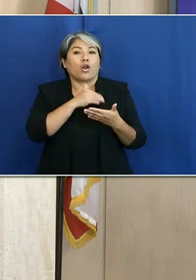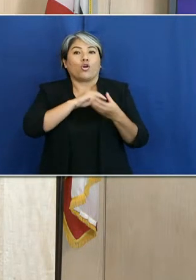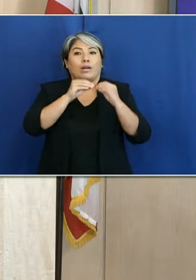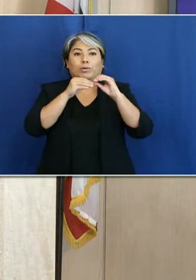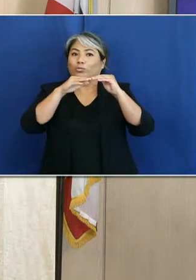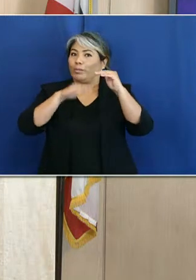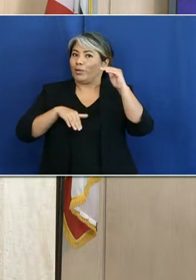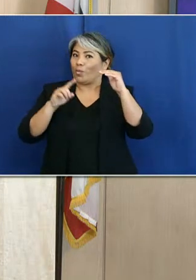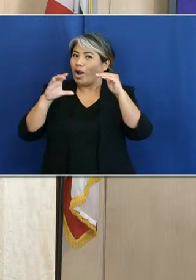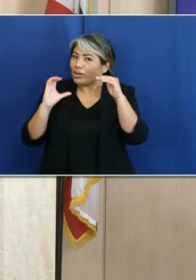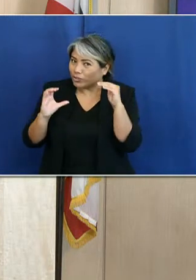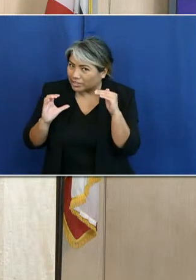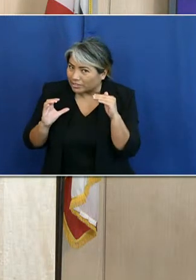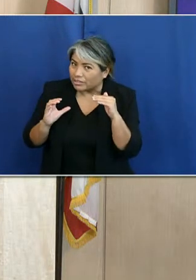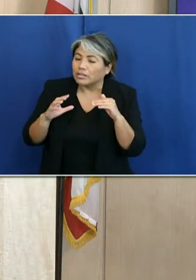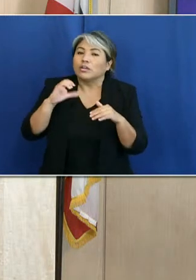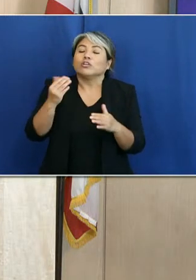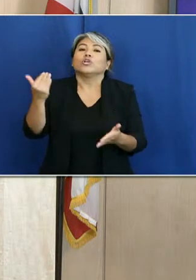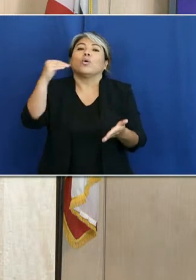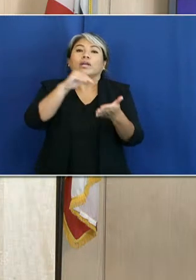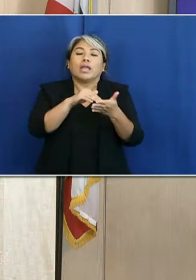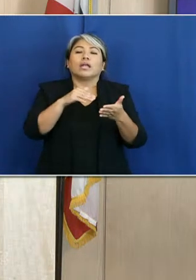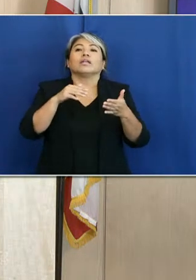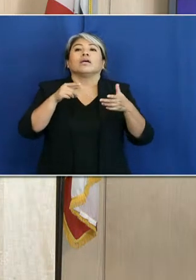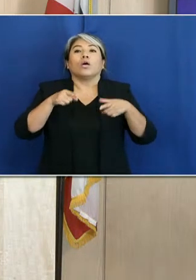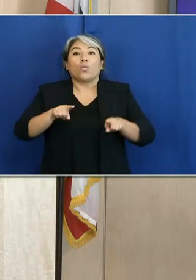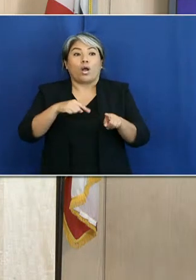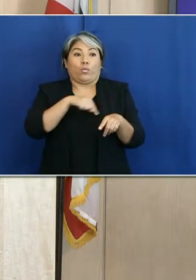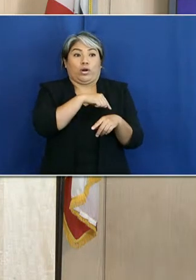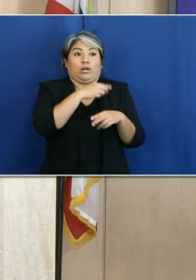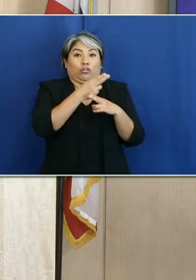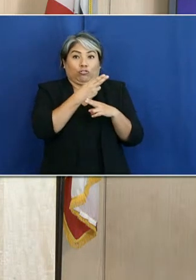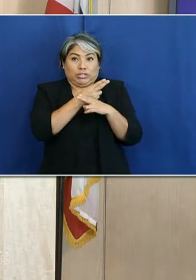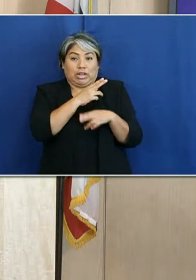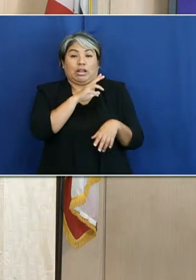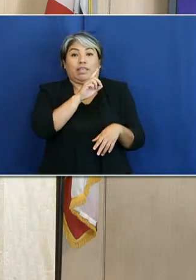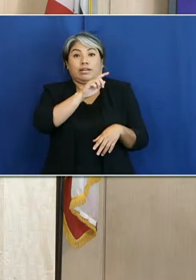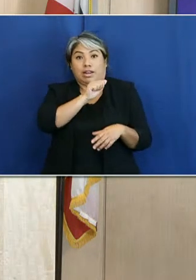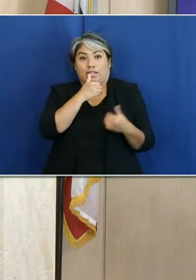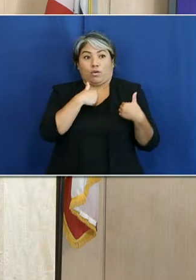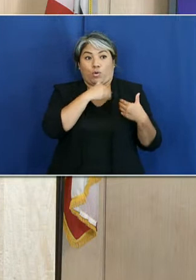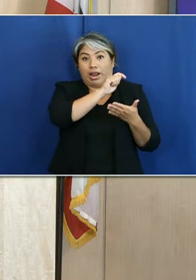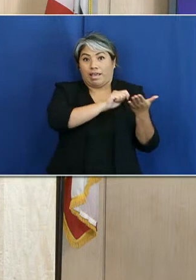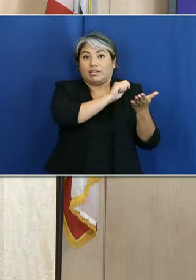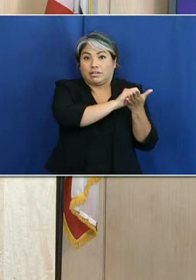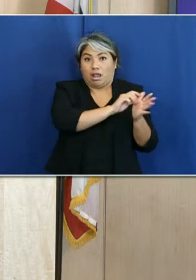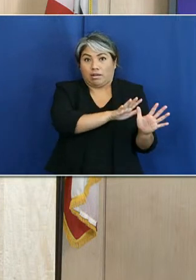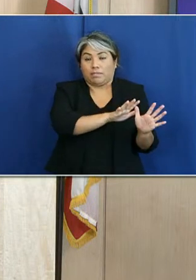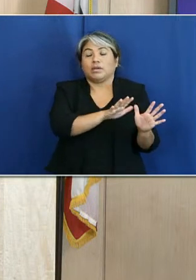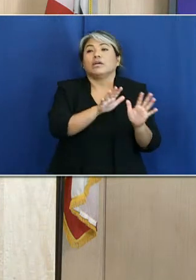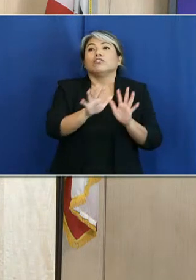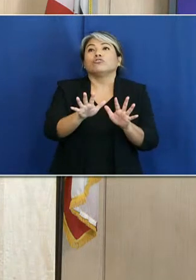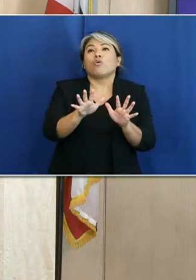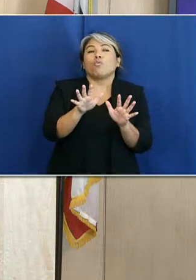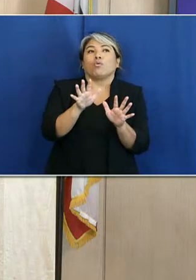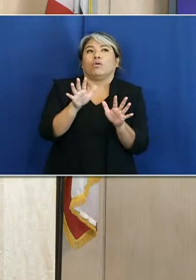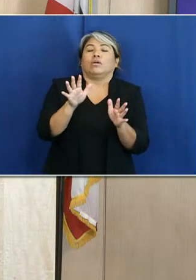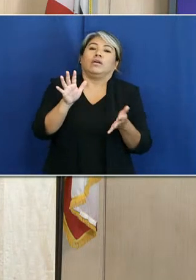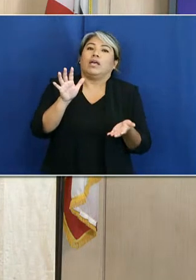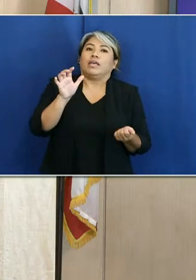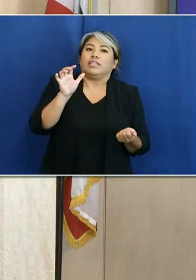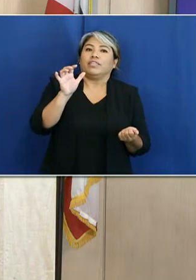below 100. So again, while we were utilizing the data that we had at the time, so